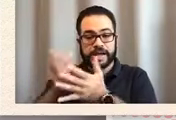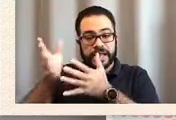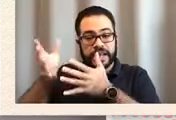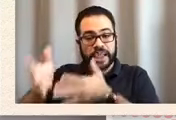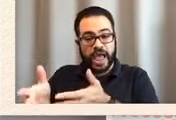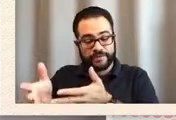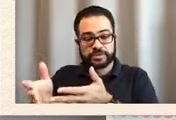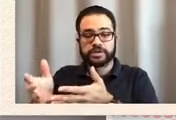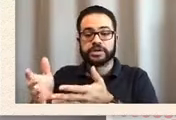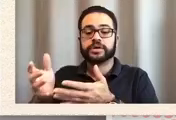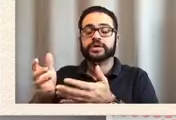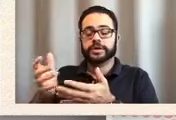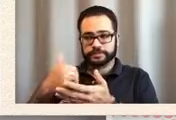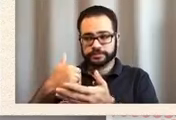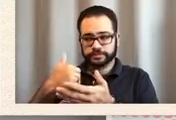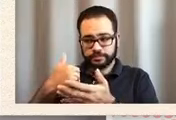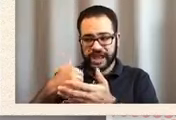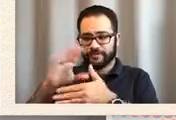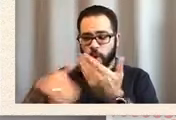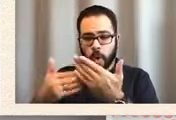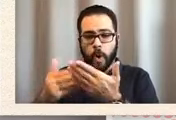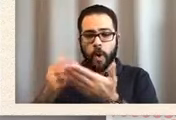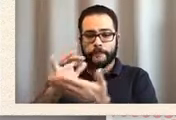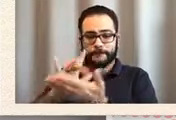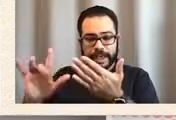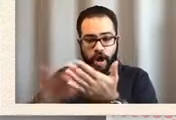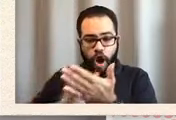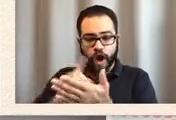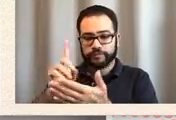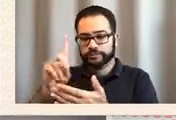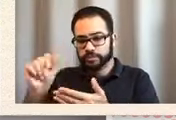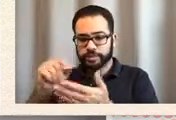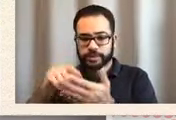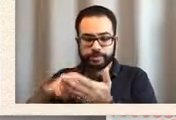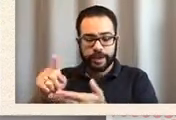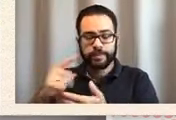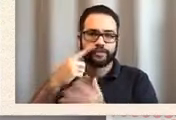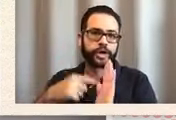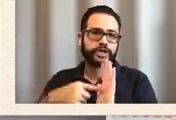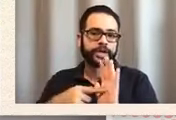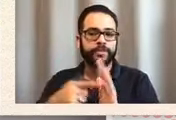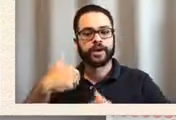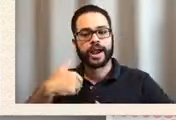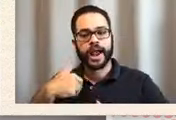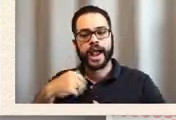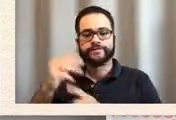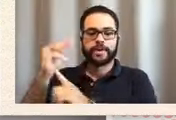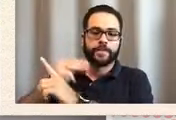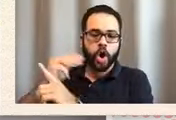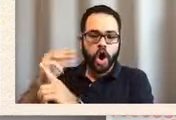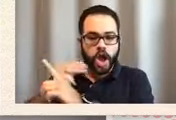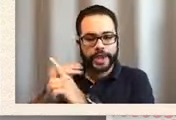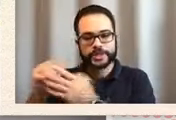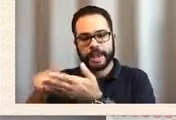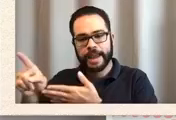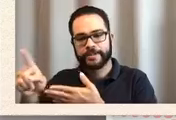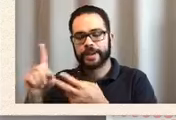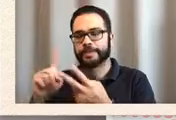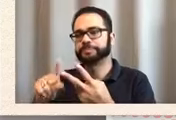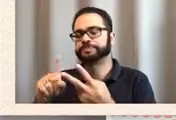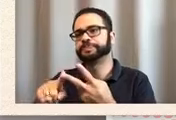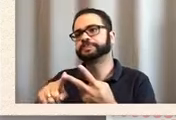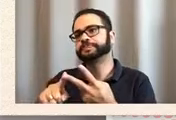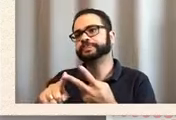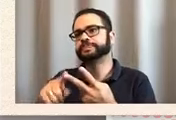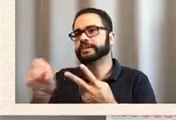qualified disability expenses are paid. So, for example, let's say they had a mortgage payment. So any money